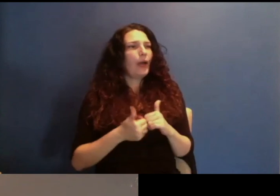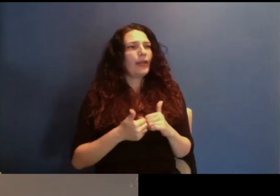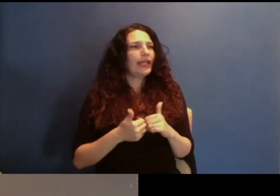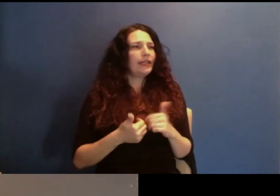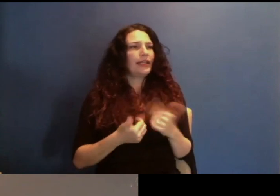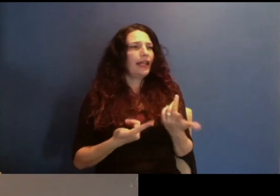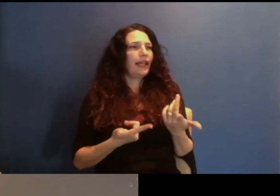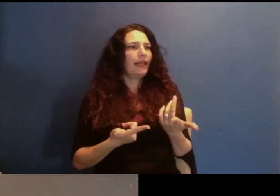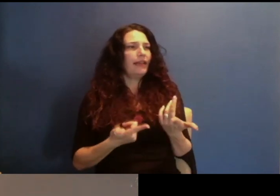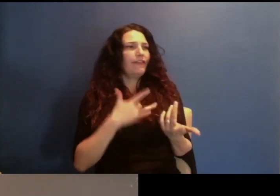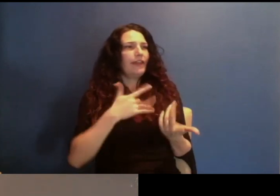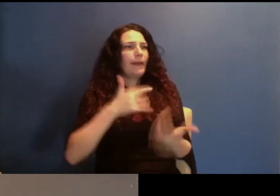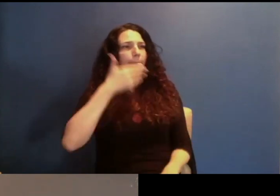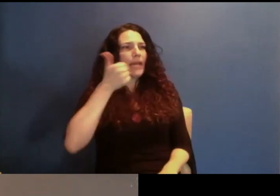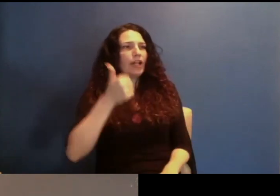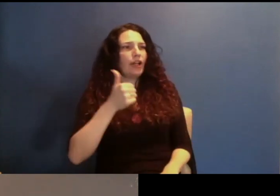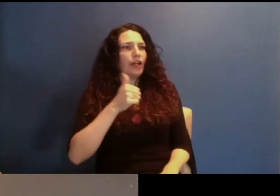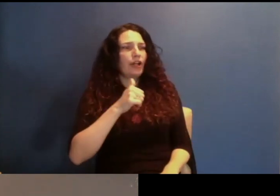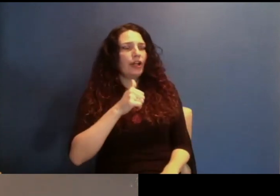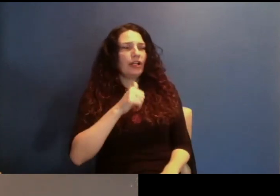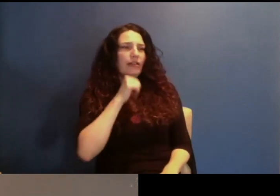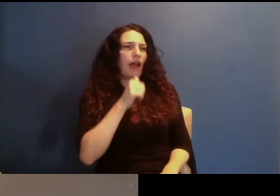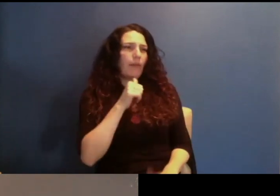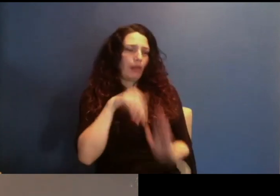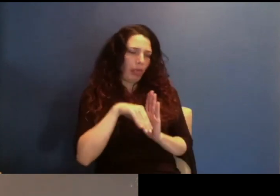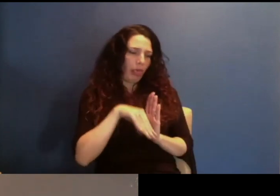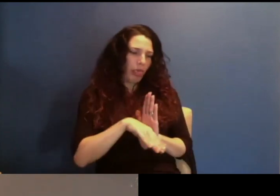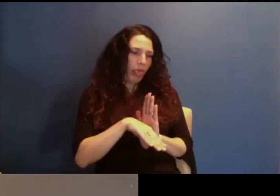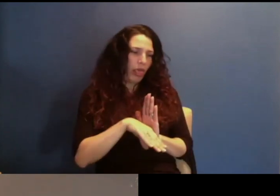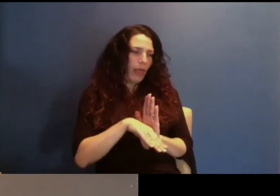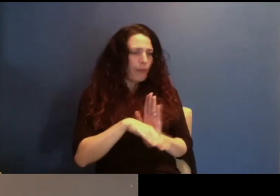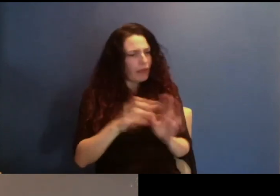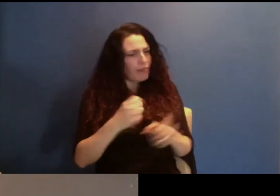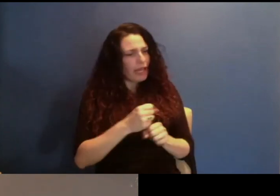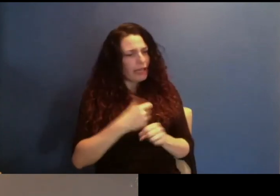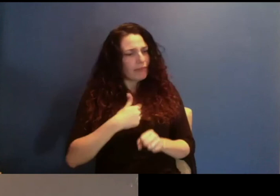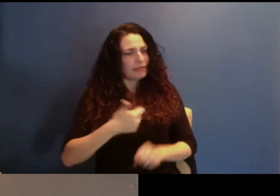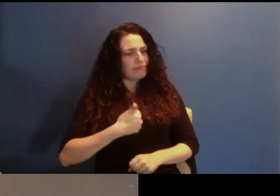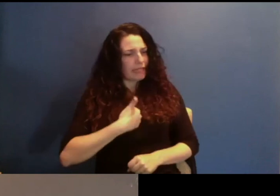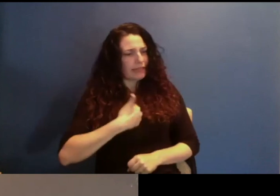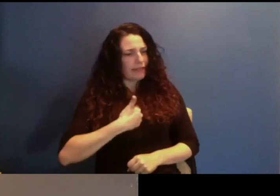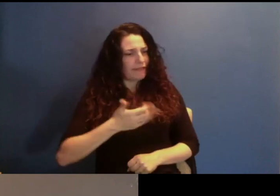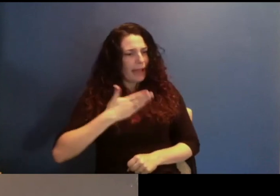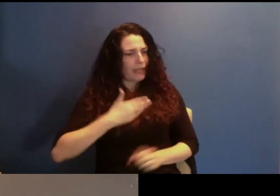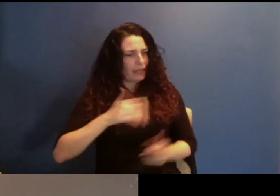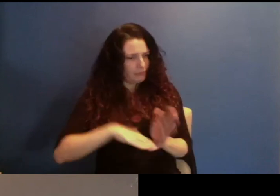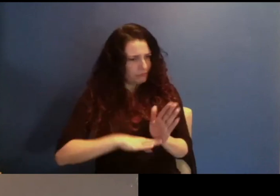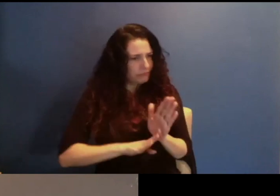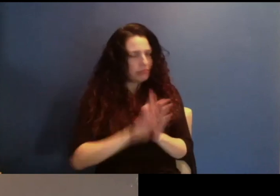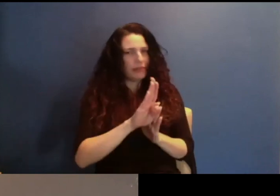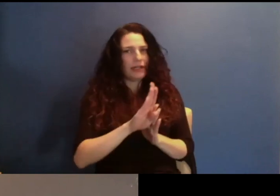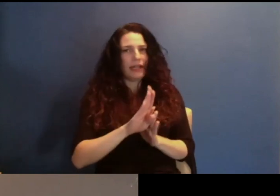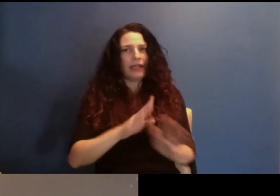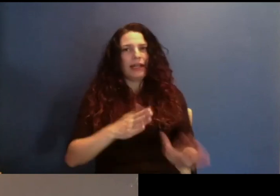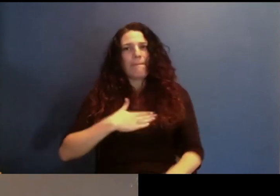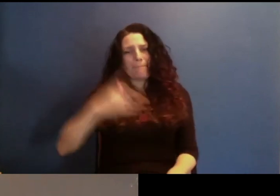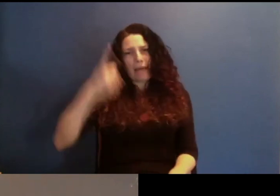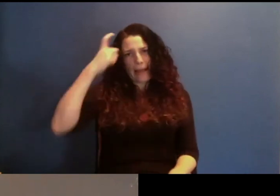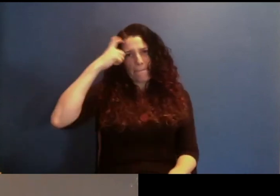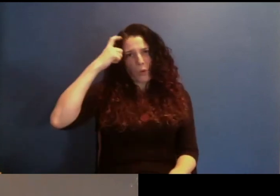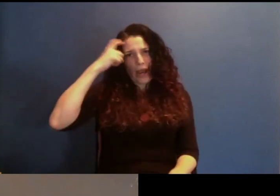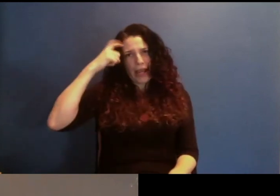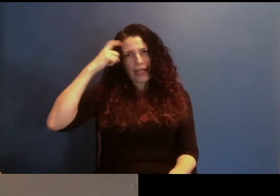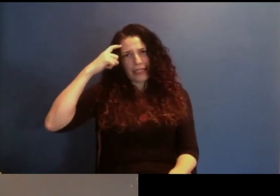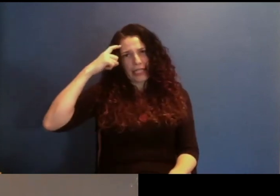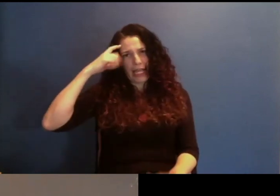pretty much like no muss, no fuss, but like will make me happy. And I think, and also I have this like bizarre fear that my brain is atrophying in quarantine. And I think it's